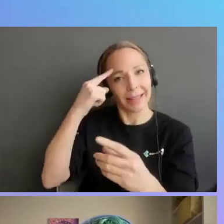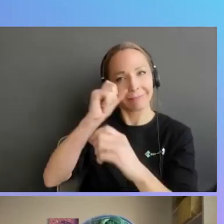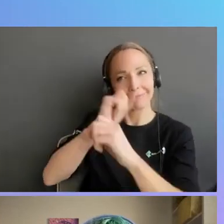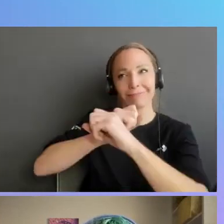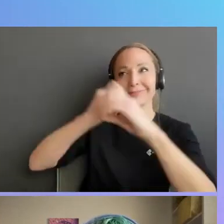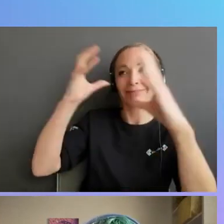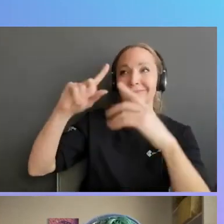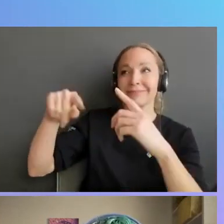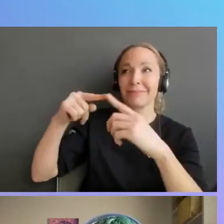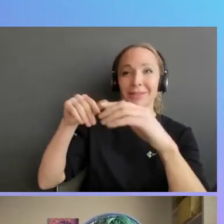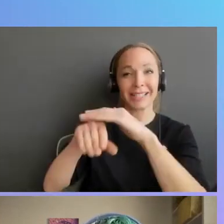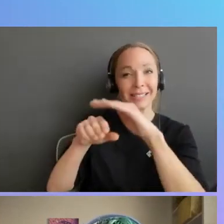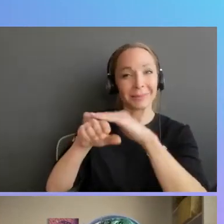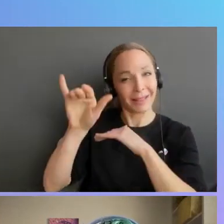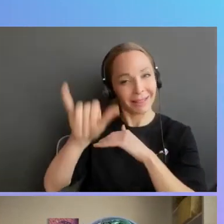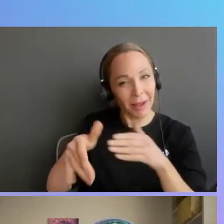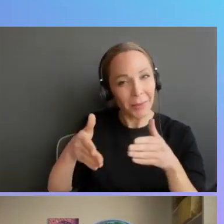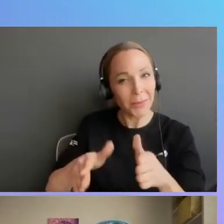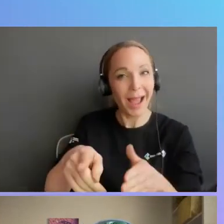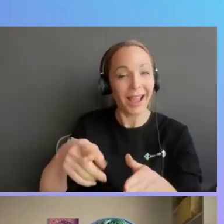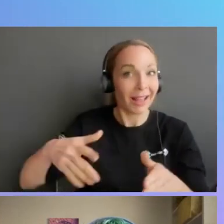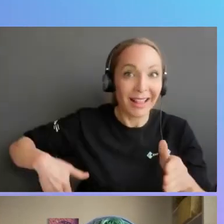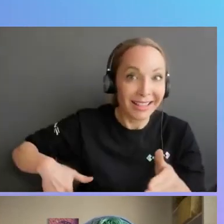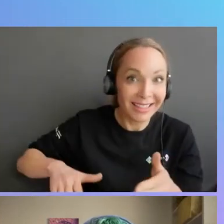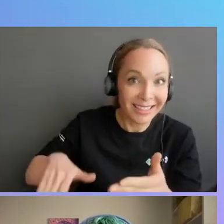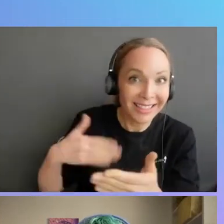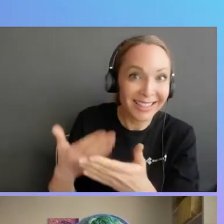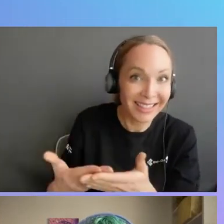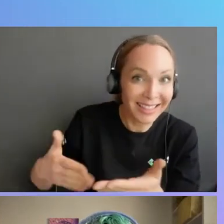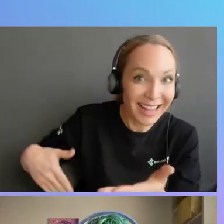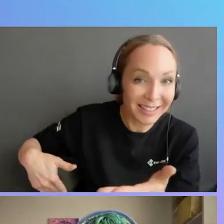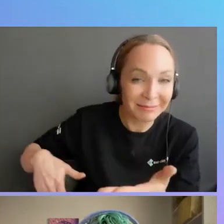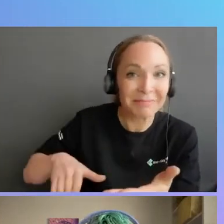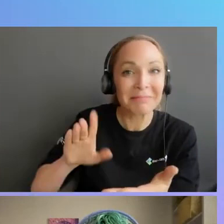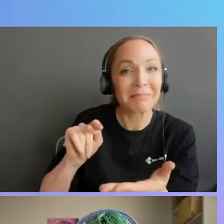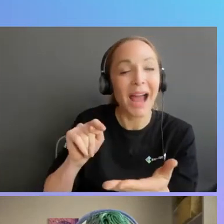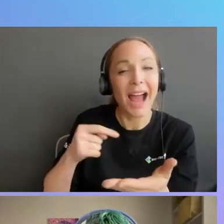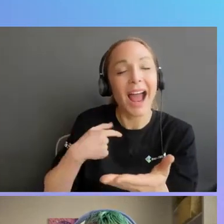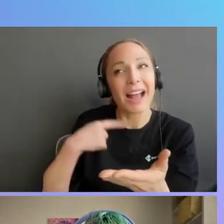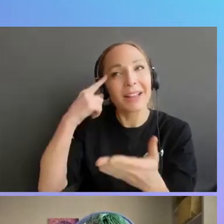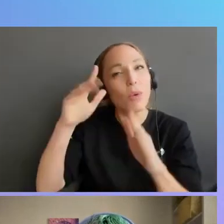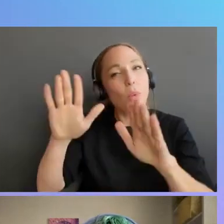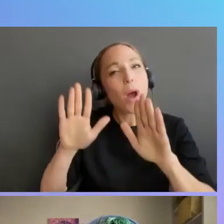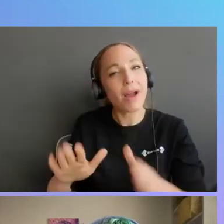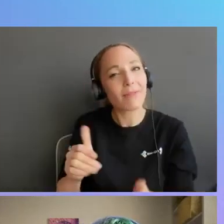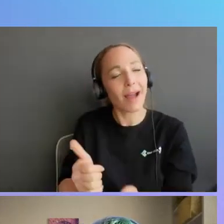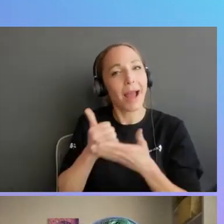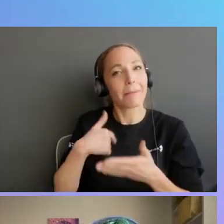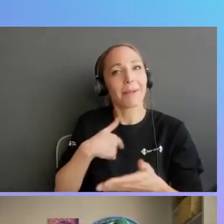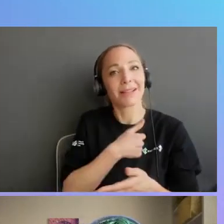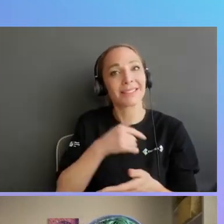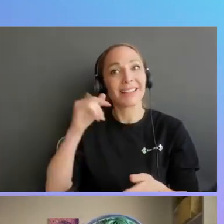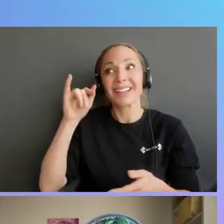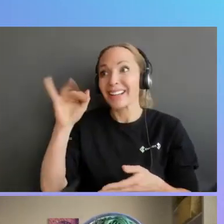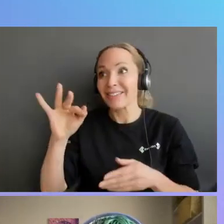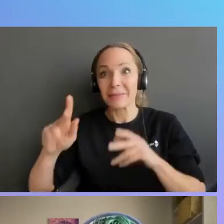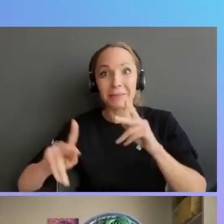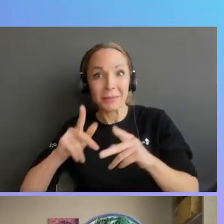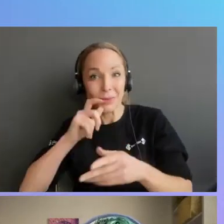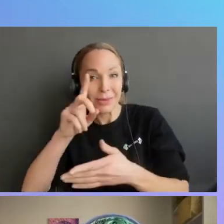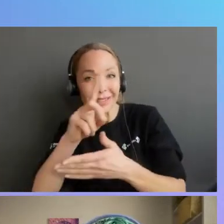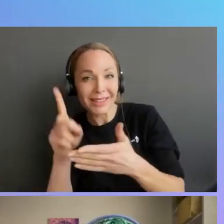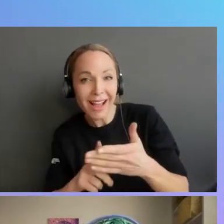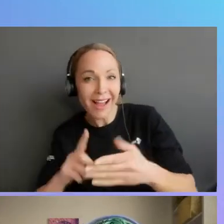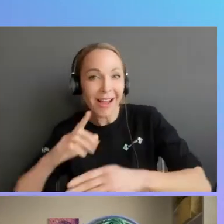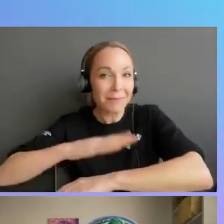and everything was created in a way that developers just simply couldn't create inaccessible code, right? So I do have a little graphic